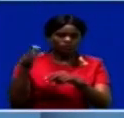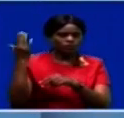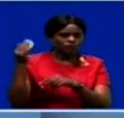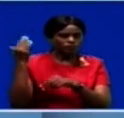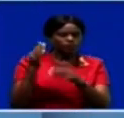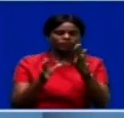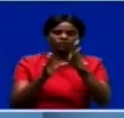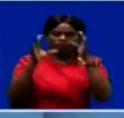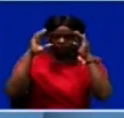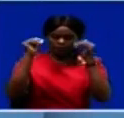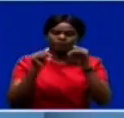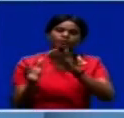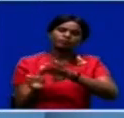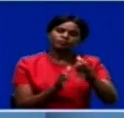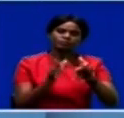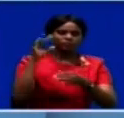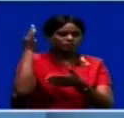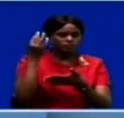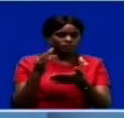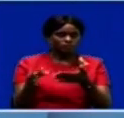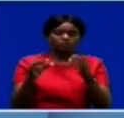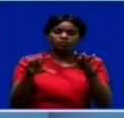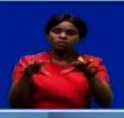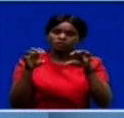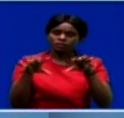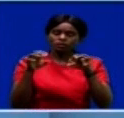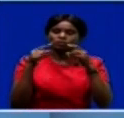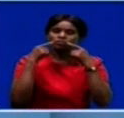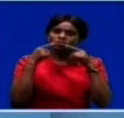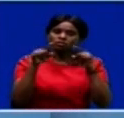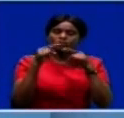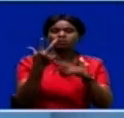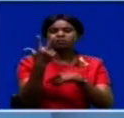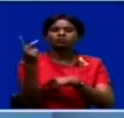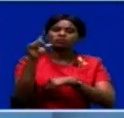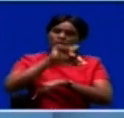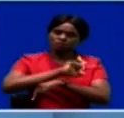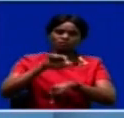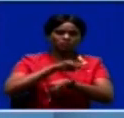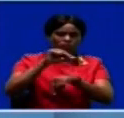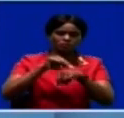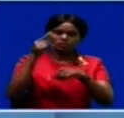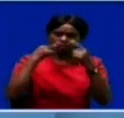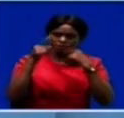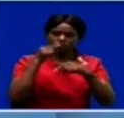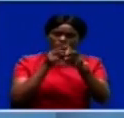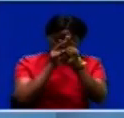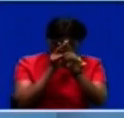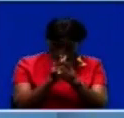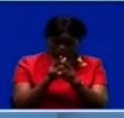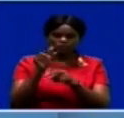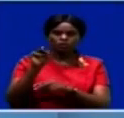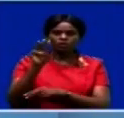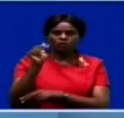president. Meanwhile, Secretary to the Cabinet, Roland Msiska, has announced a 3-day national mourning in honor of Mr. Mwape.